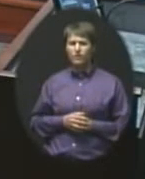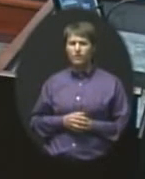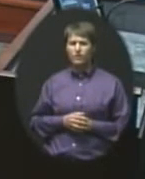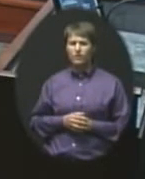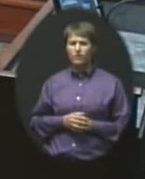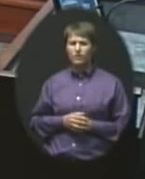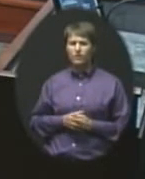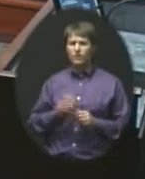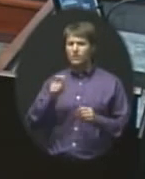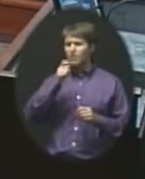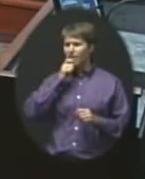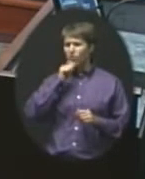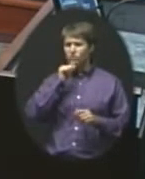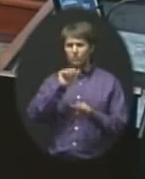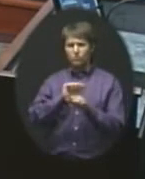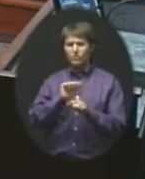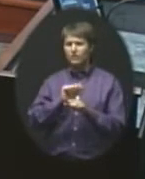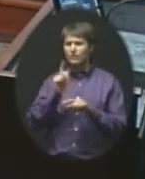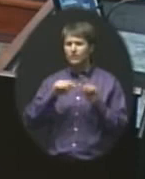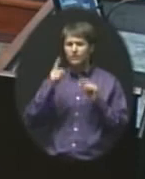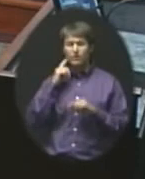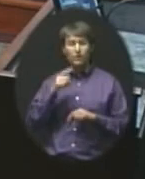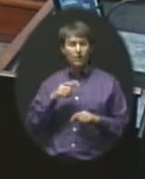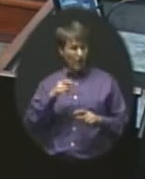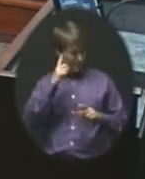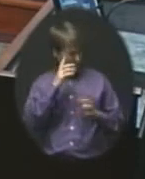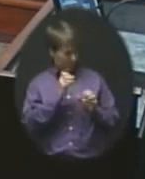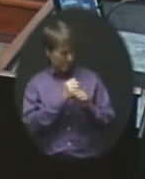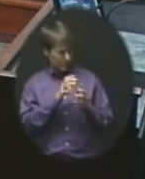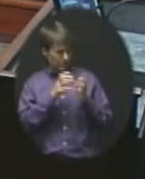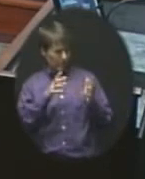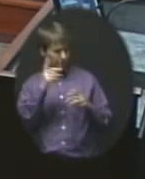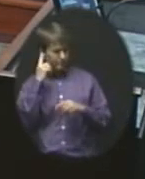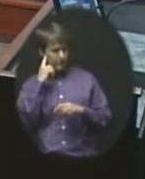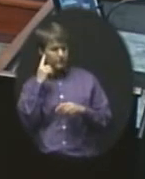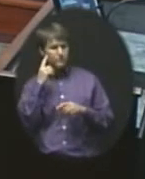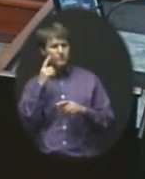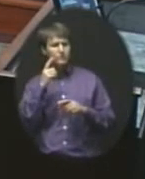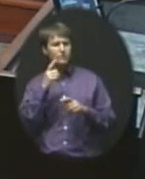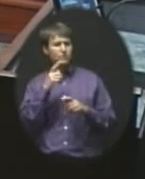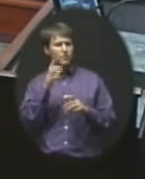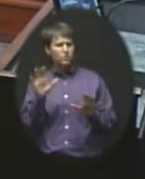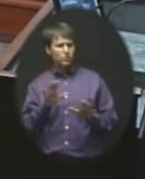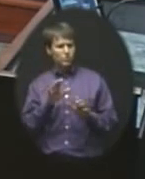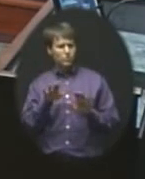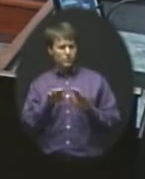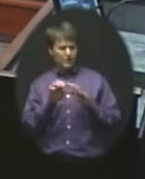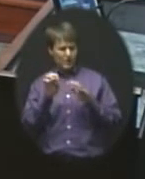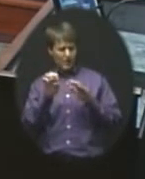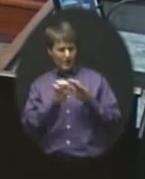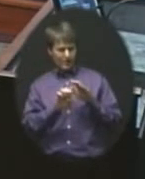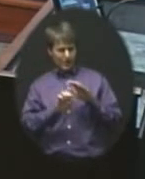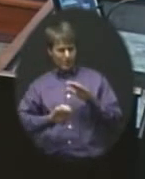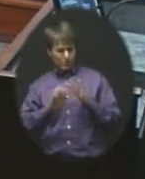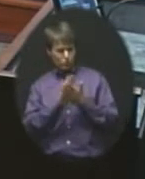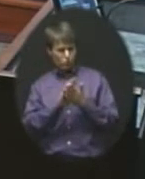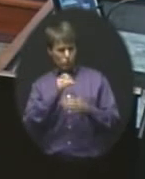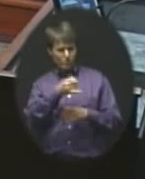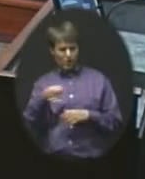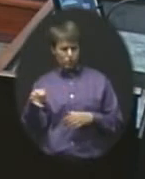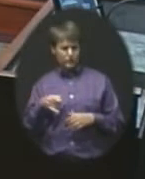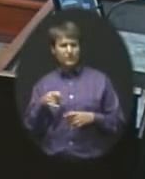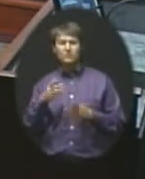For you guys, a great solution. Well, I think it makes a lot of sense to do the baby steps and do elementary boundaries before we have to do the high school